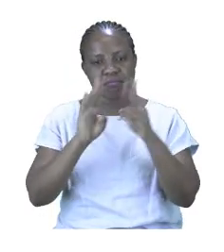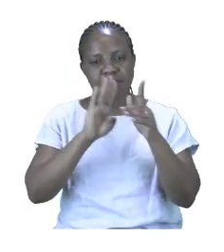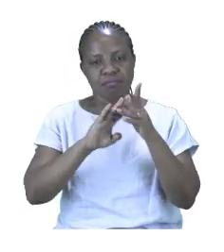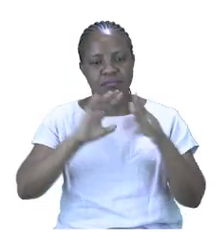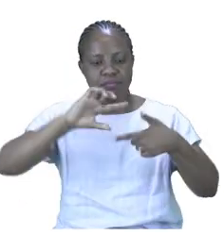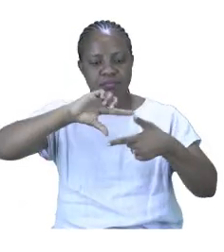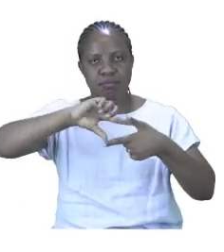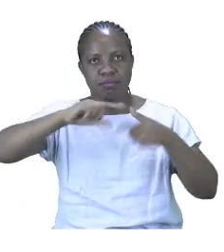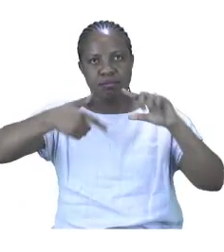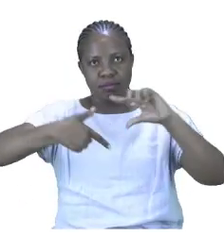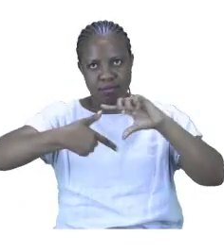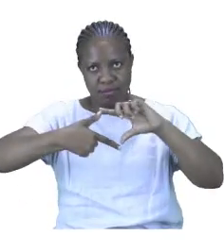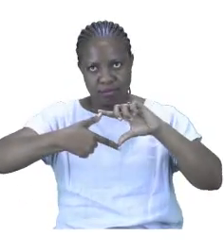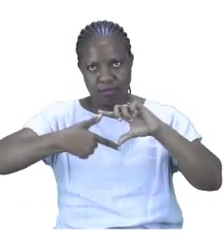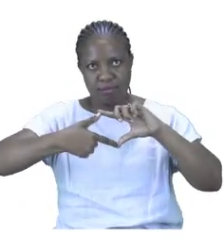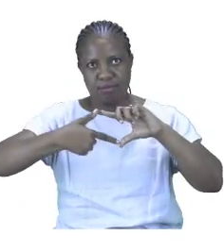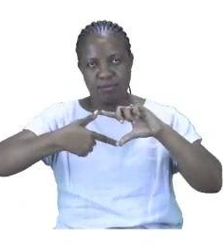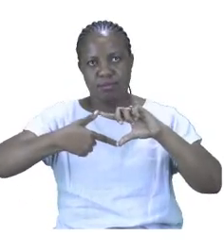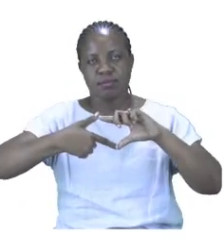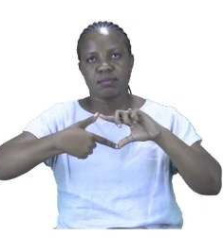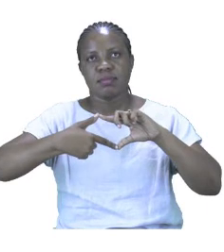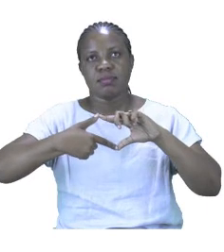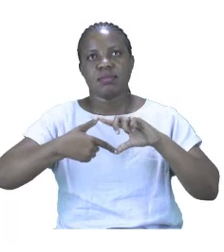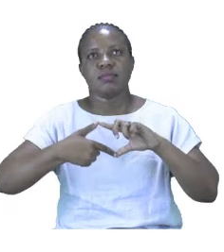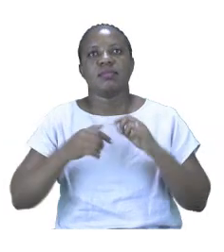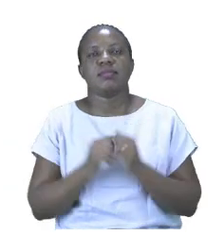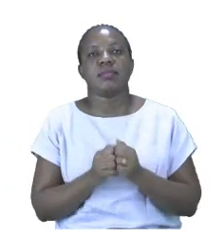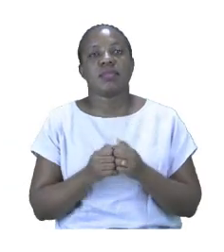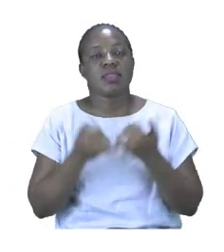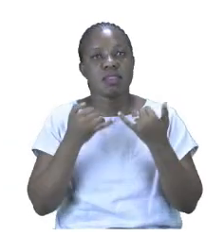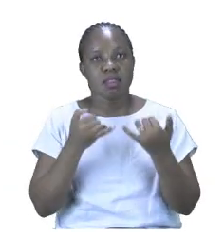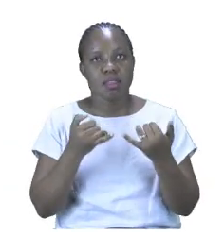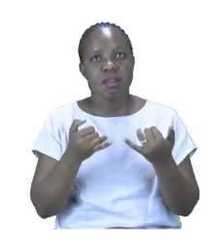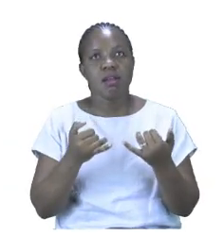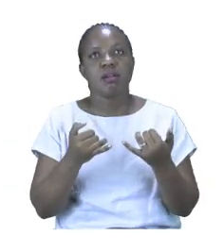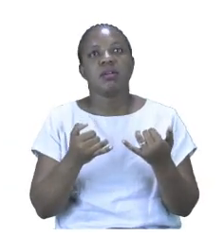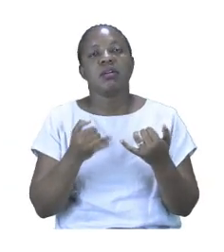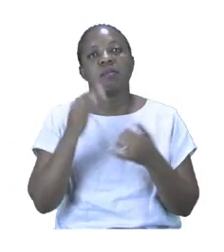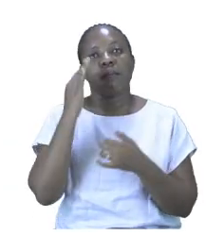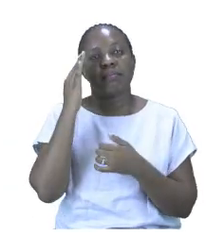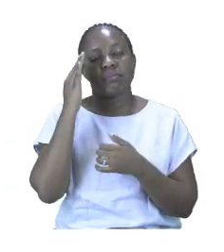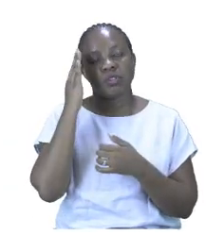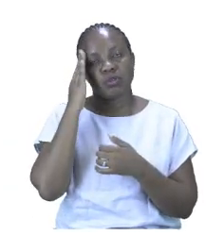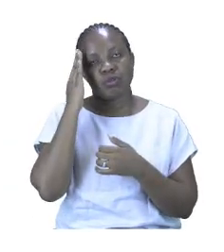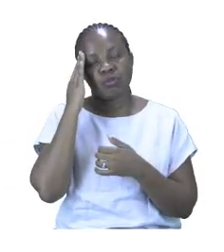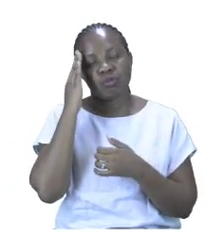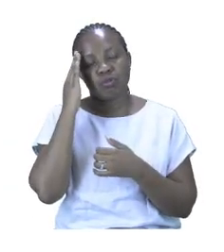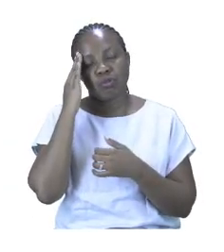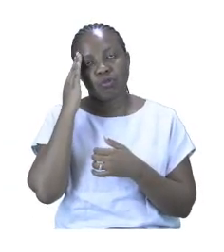be our job to sort out the shapes according to their